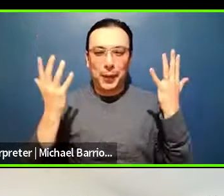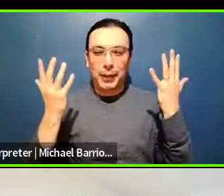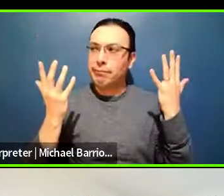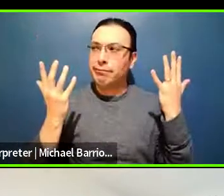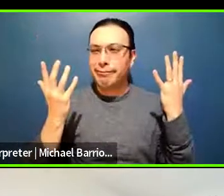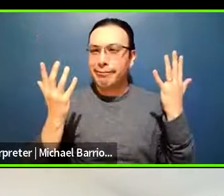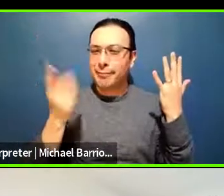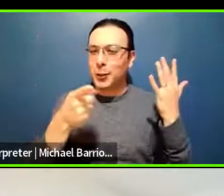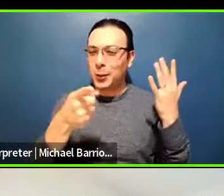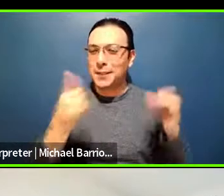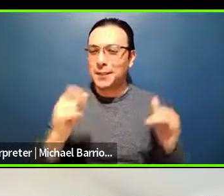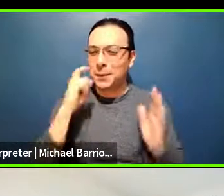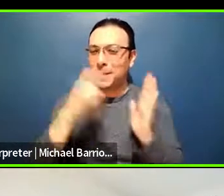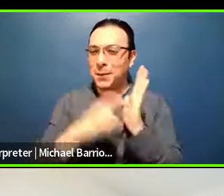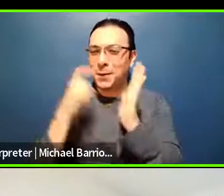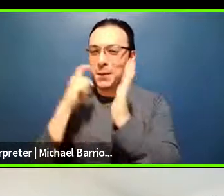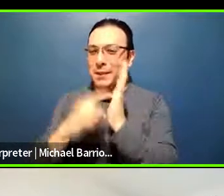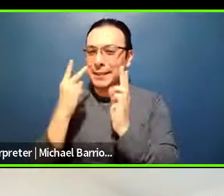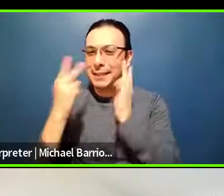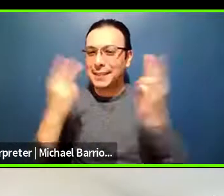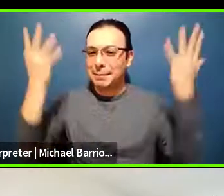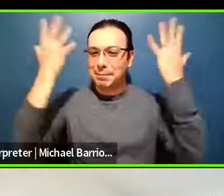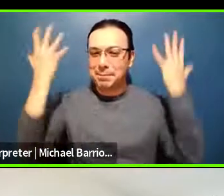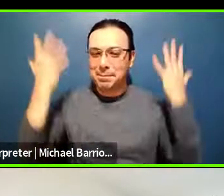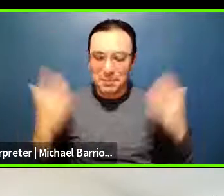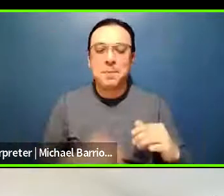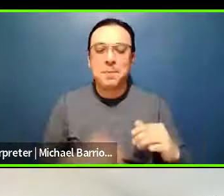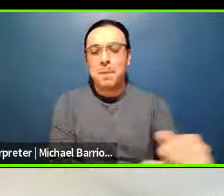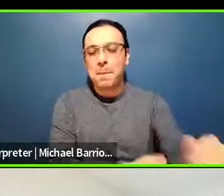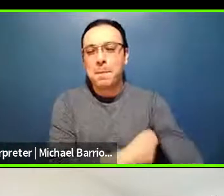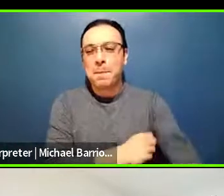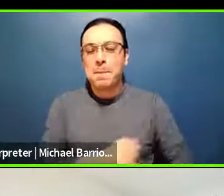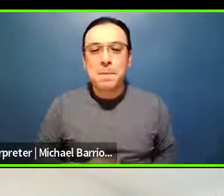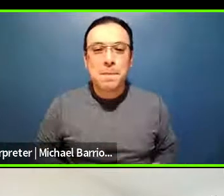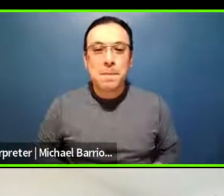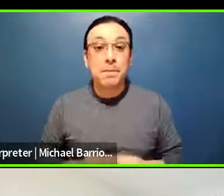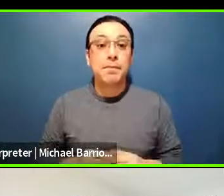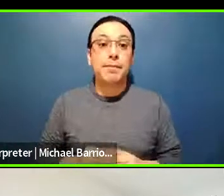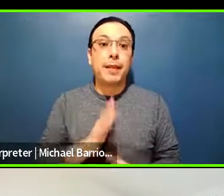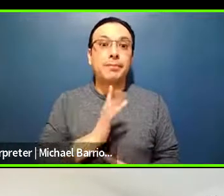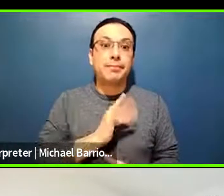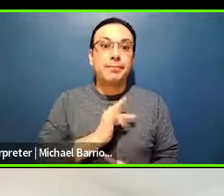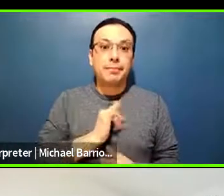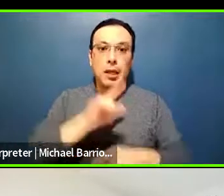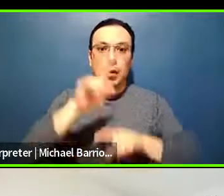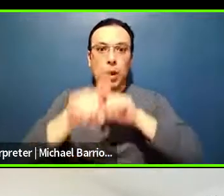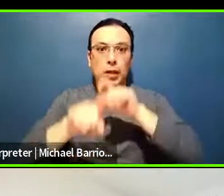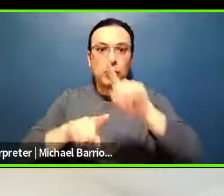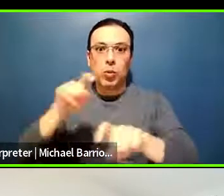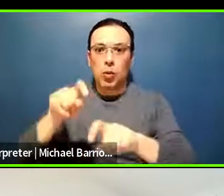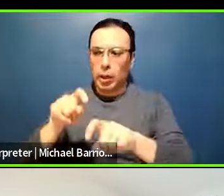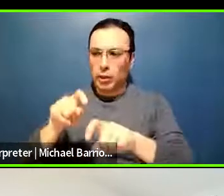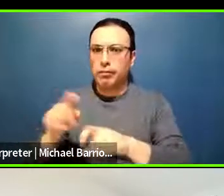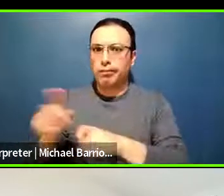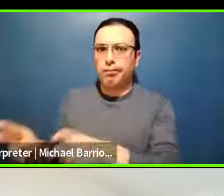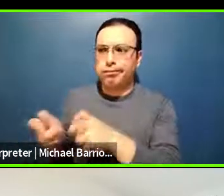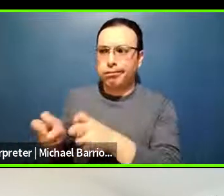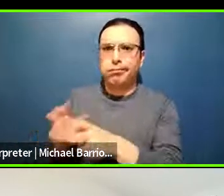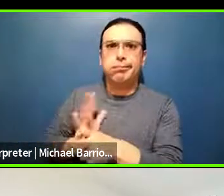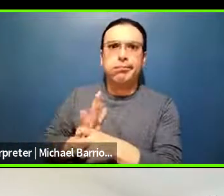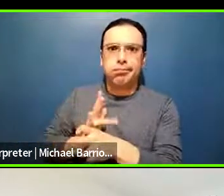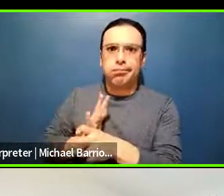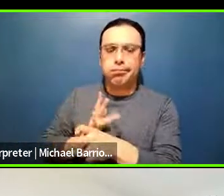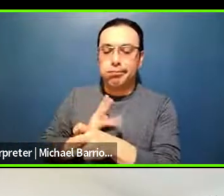background. We have a number of fantastic questions from the audience. I would like to start with